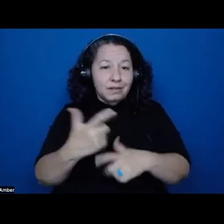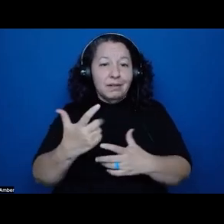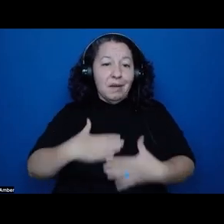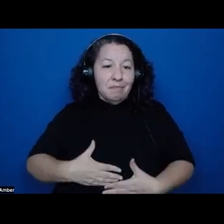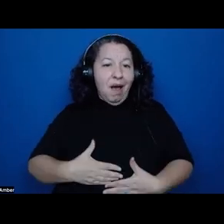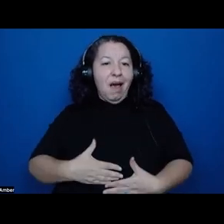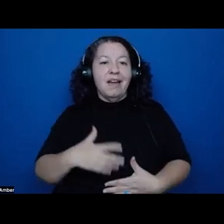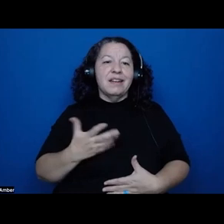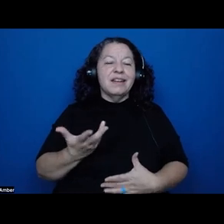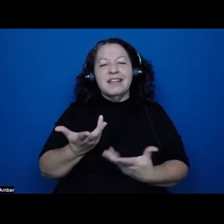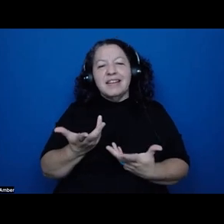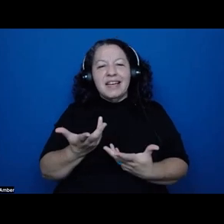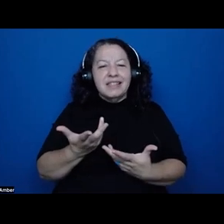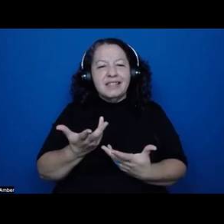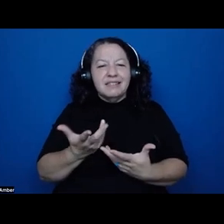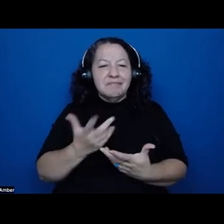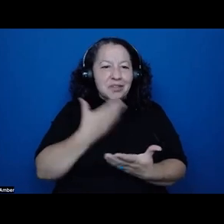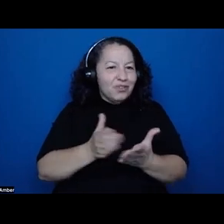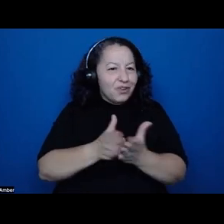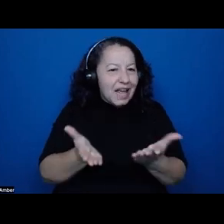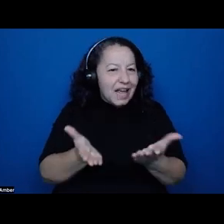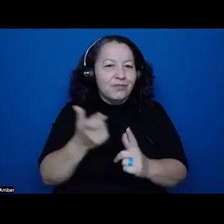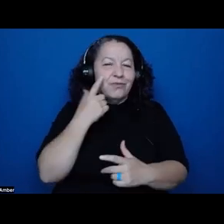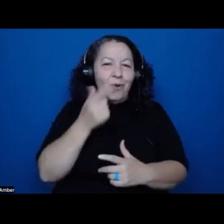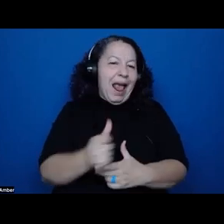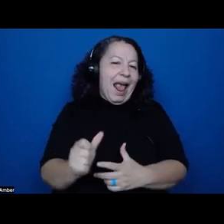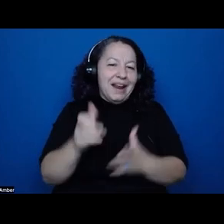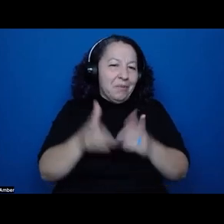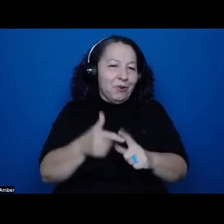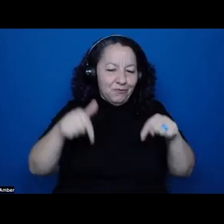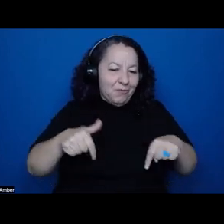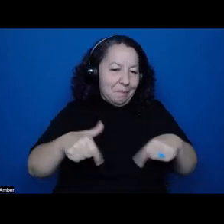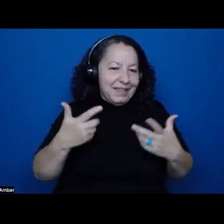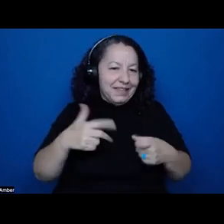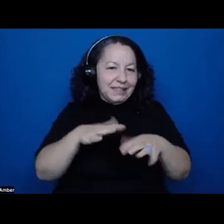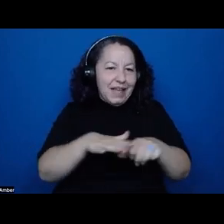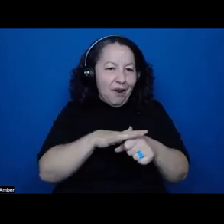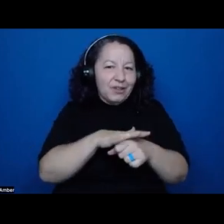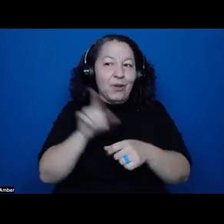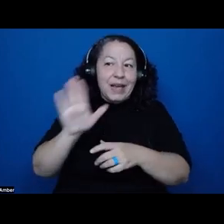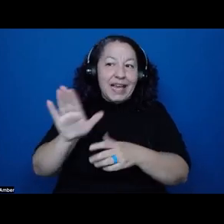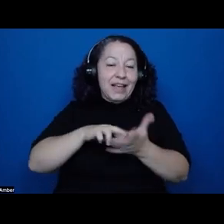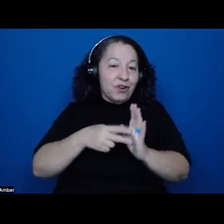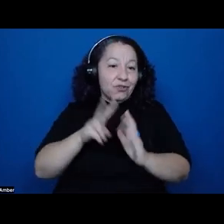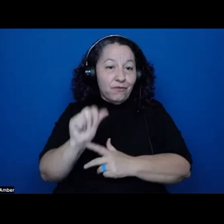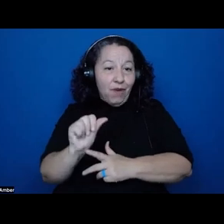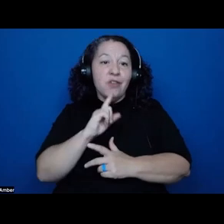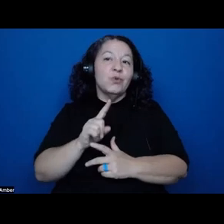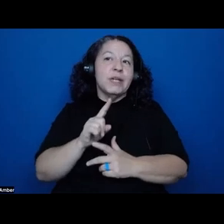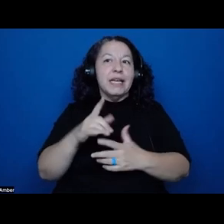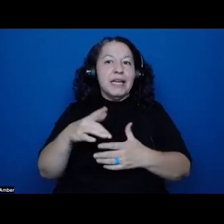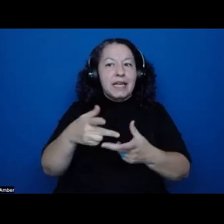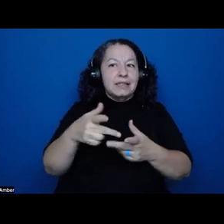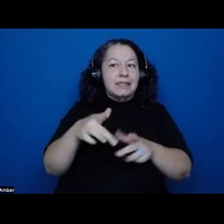any person from this region. And so he defines the va as its space between, the